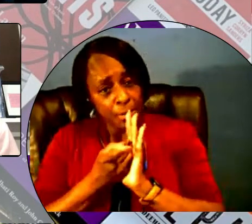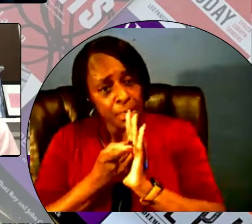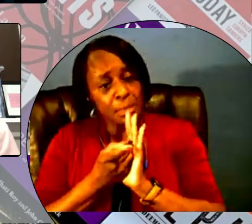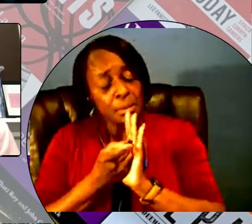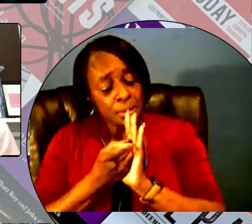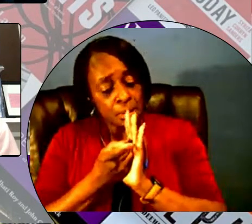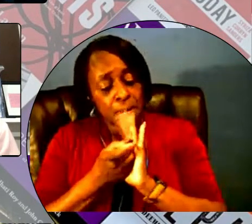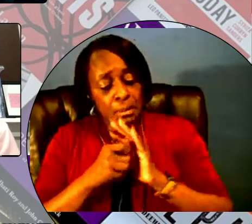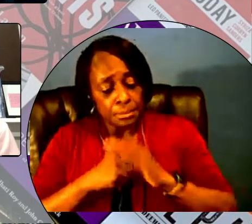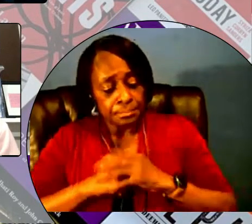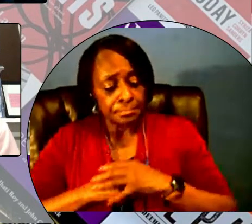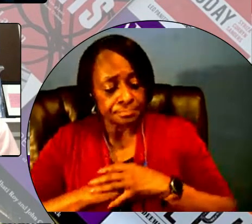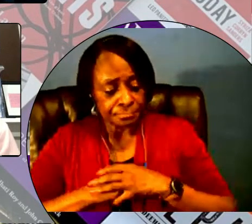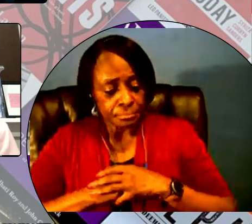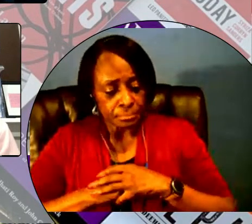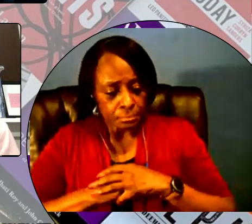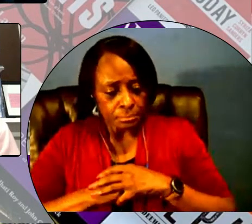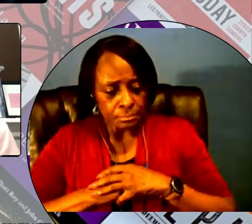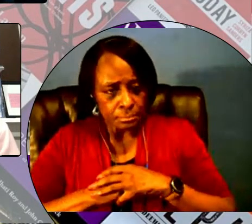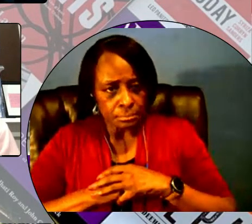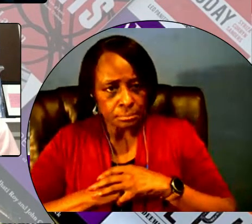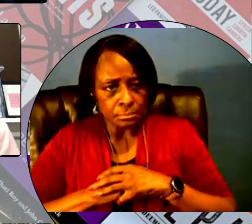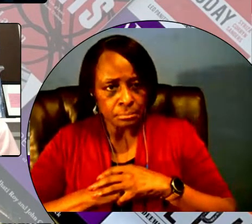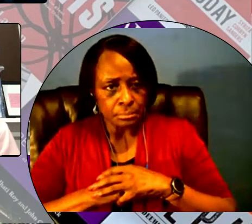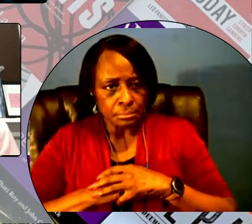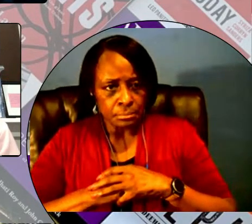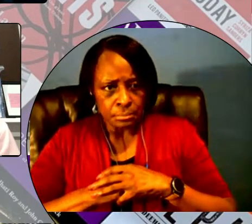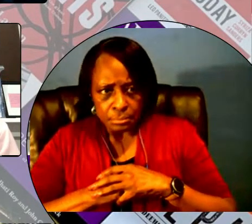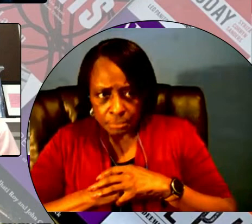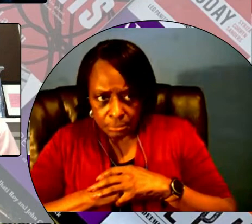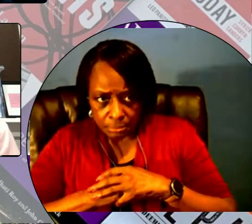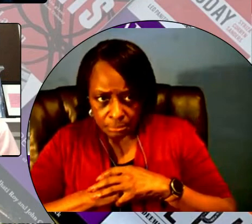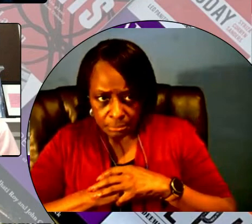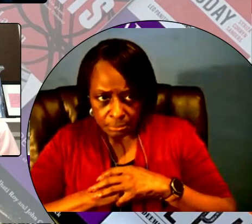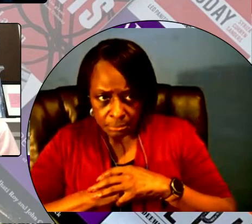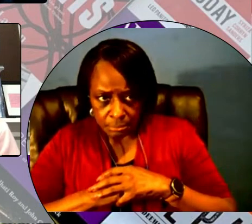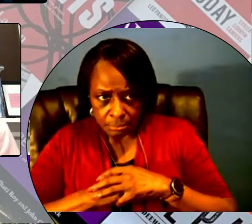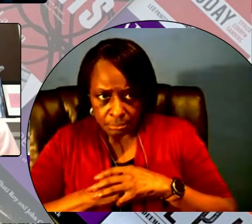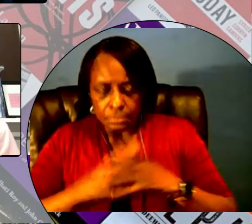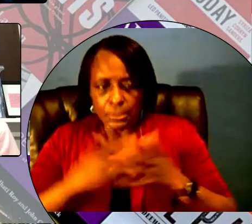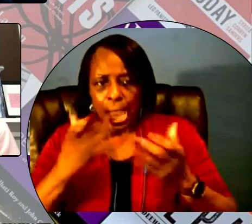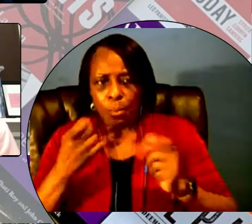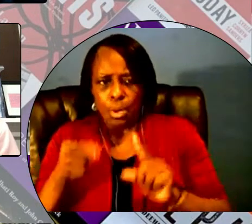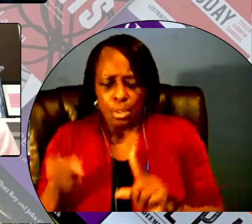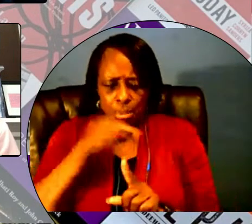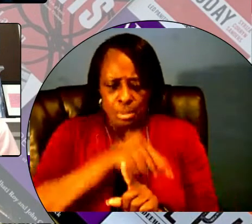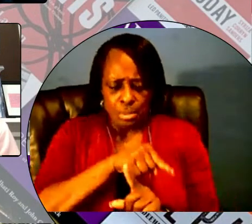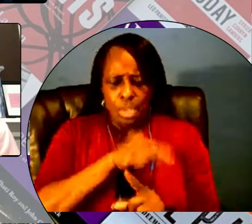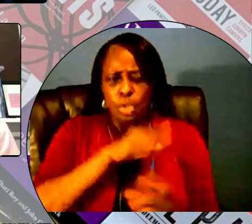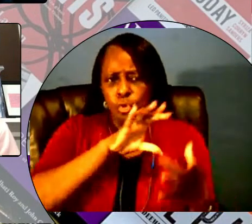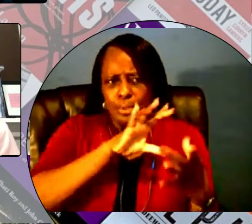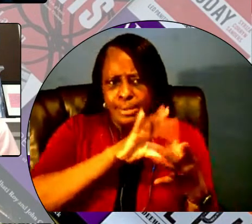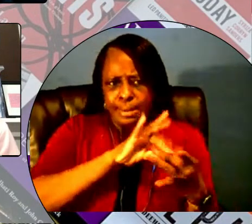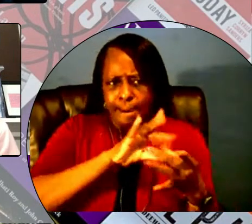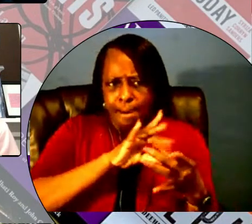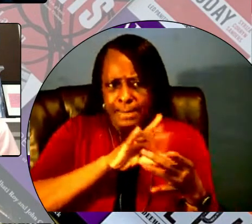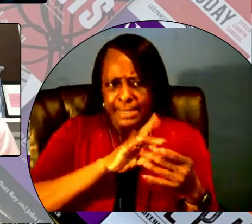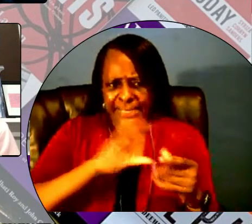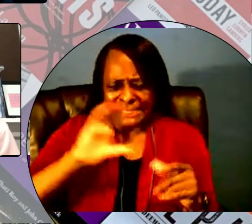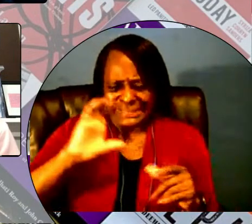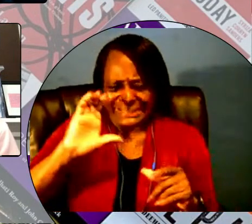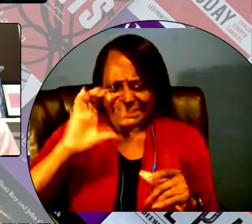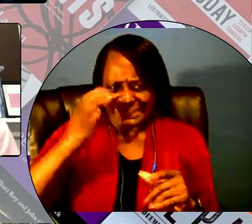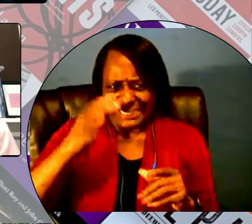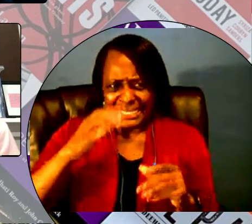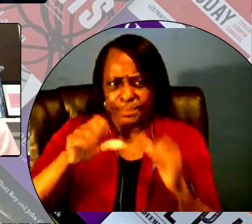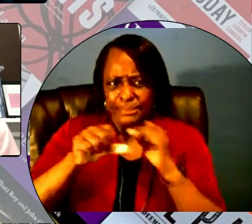that wanted to pause there for a second to go back to a comment that you made. It sounds like there's a campaign and that